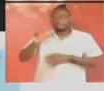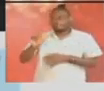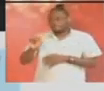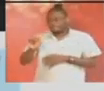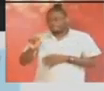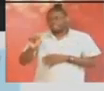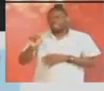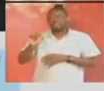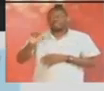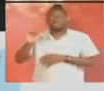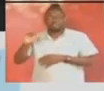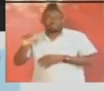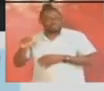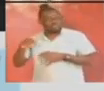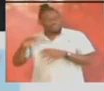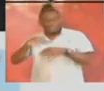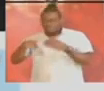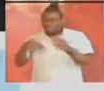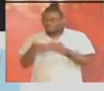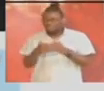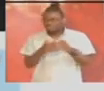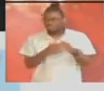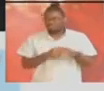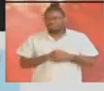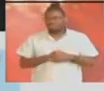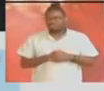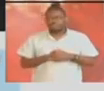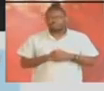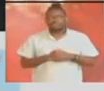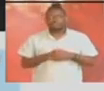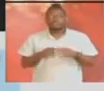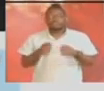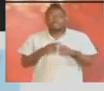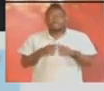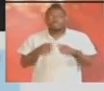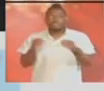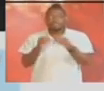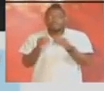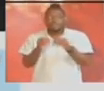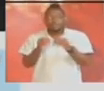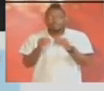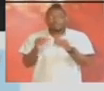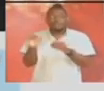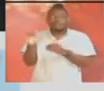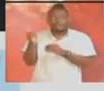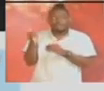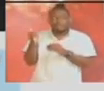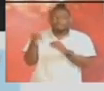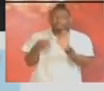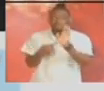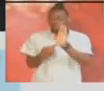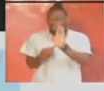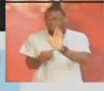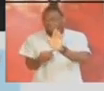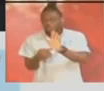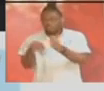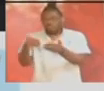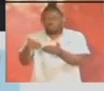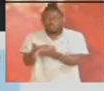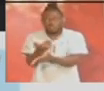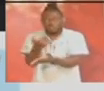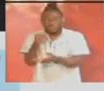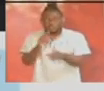see a significant jump in the number of yellow dots, meaning the number of cases that are new for the week, if we move to the next